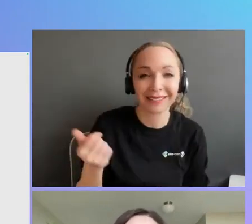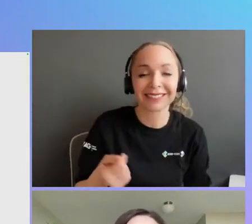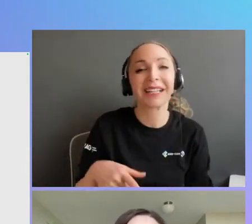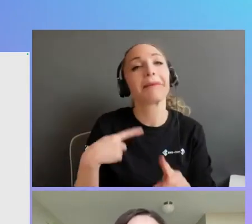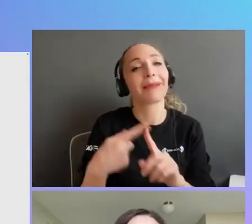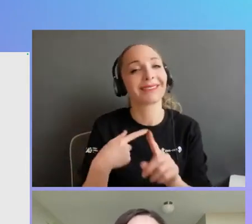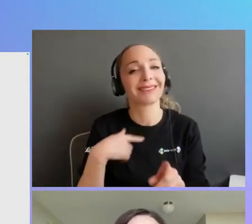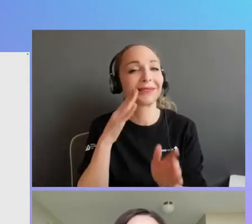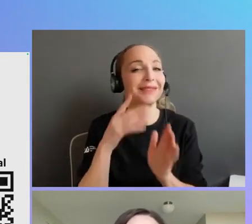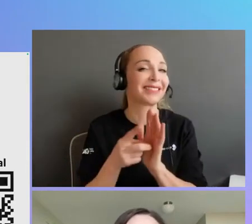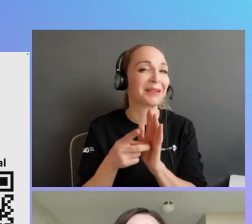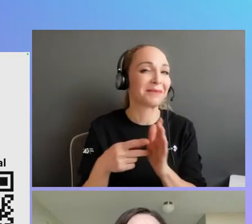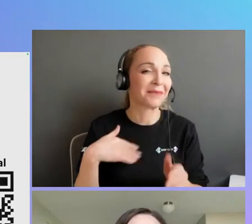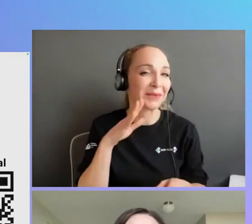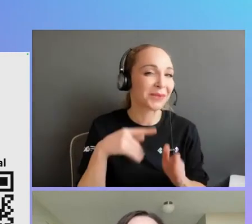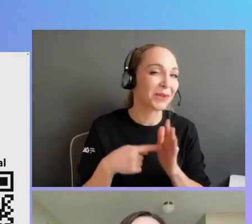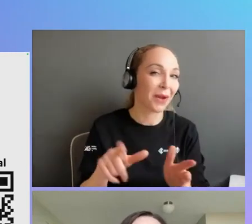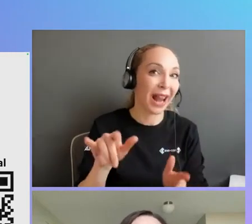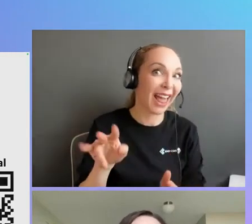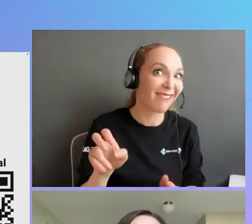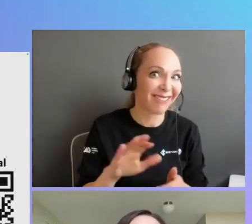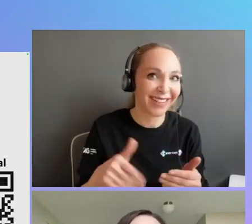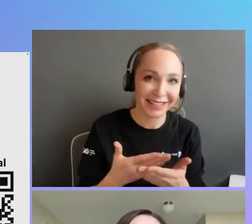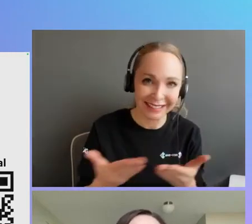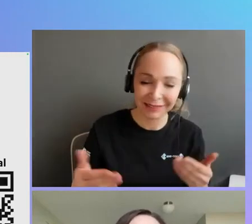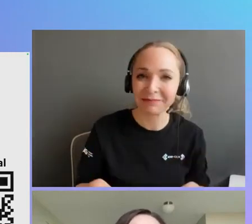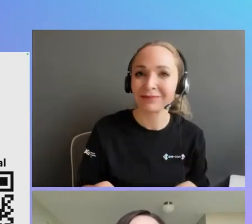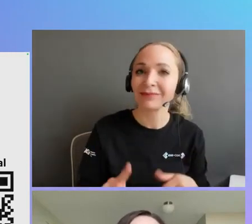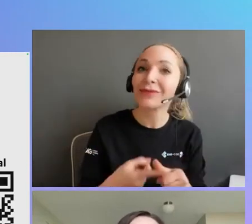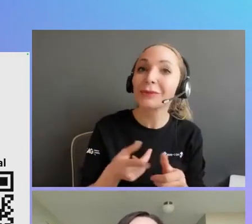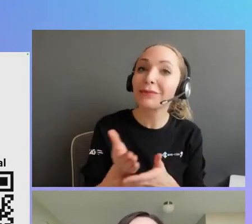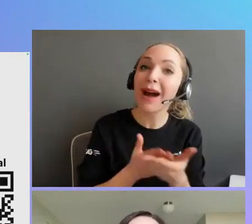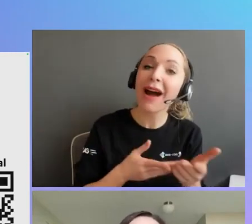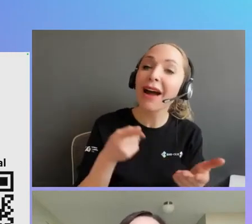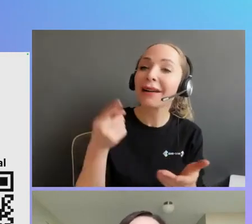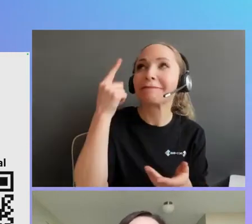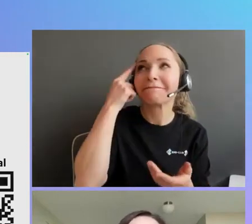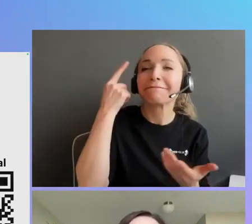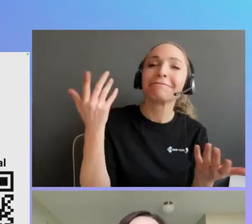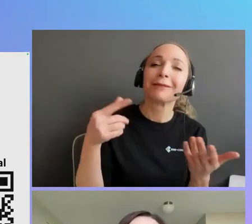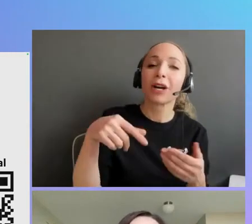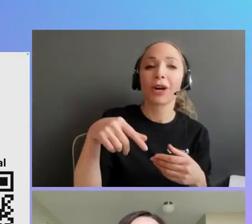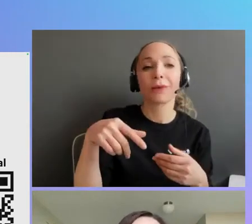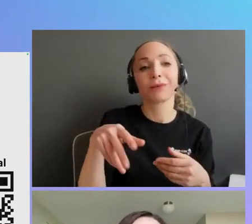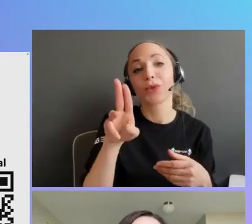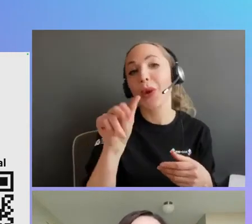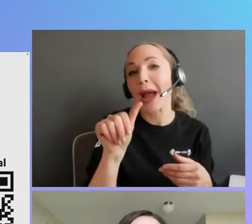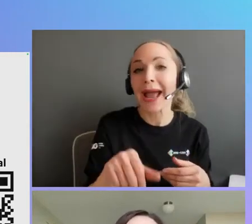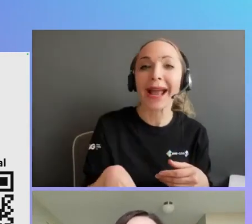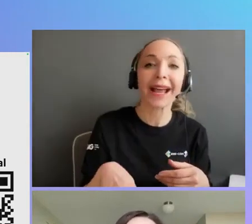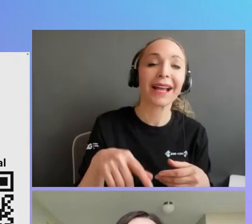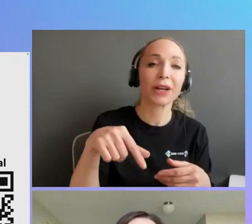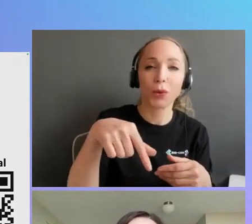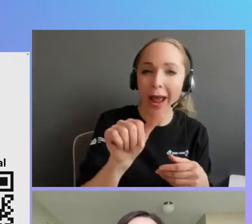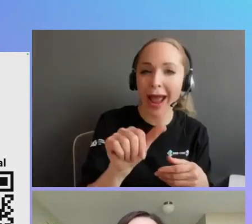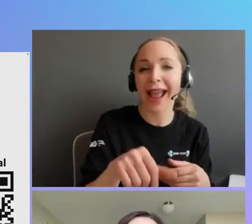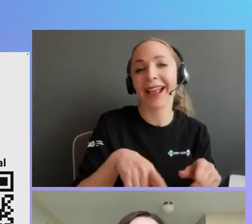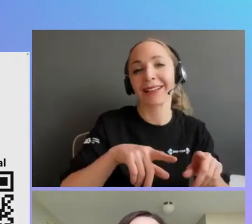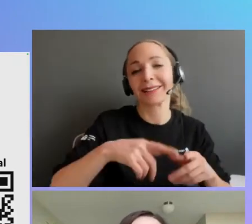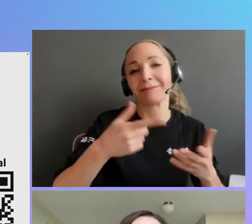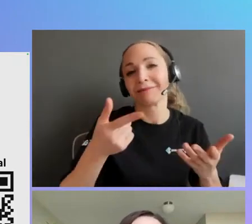here. So the first component, if we think about QA, UX, product owners, really